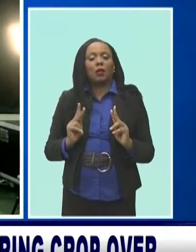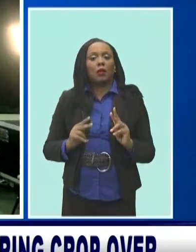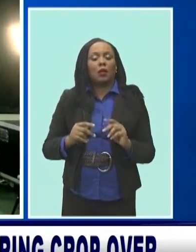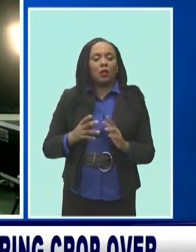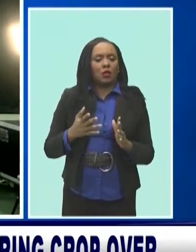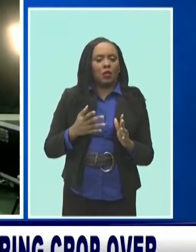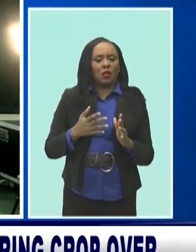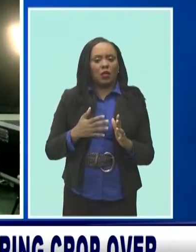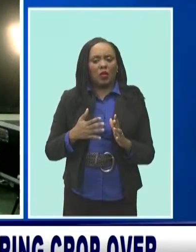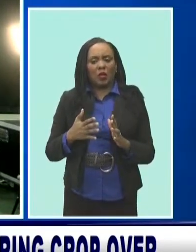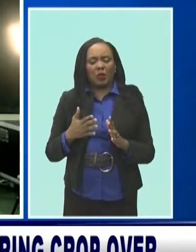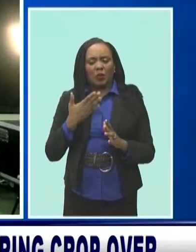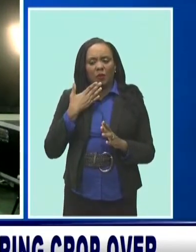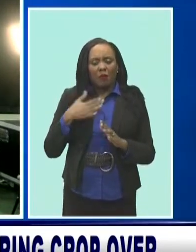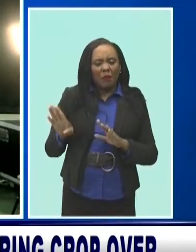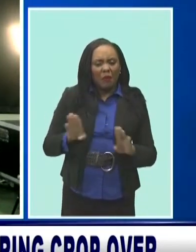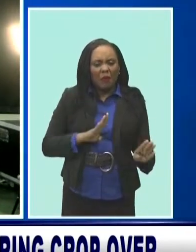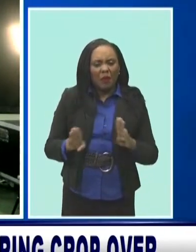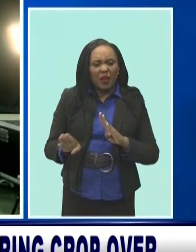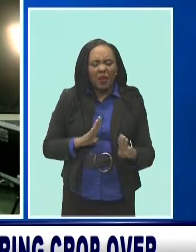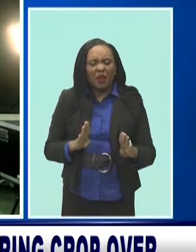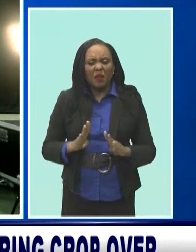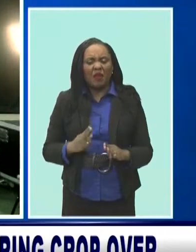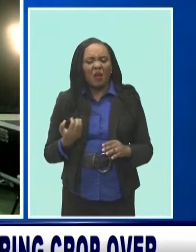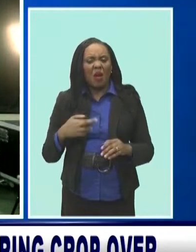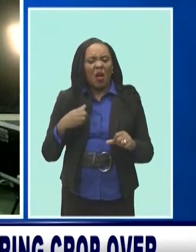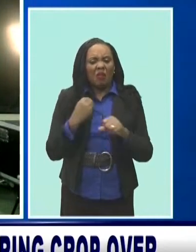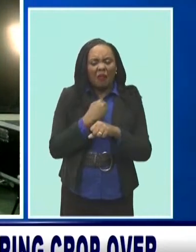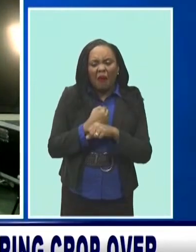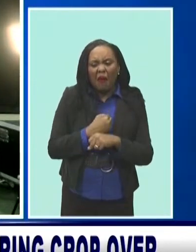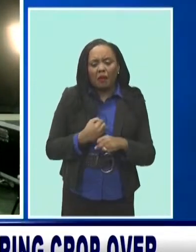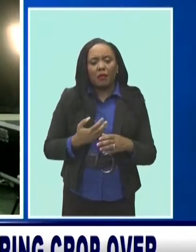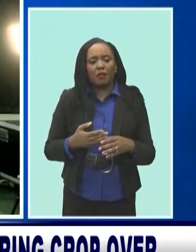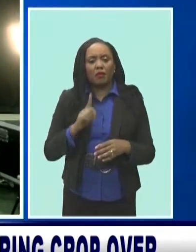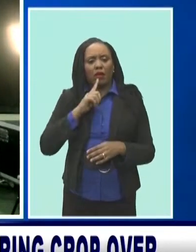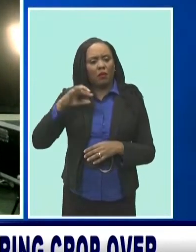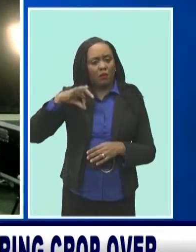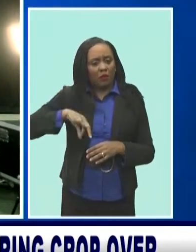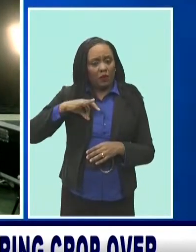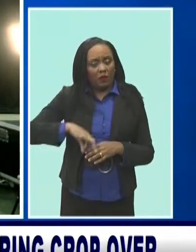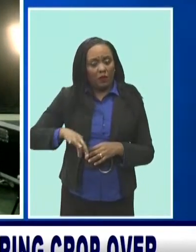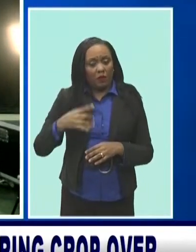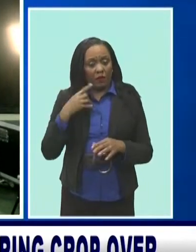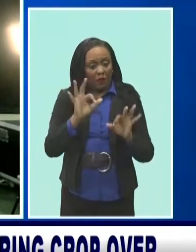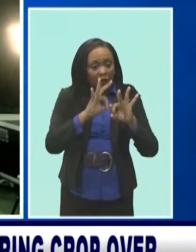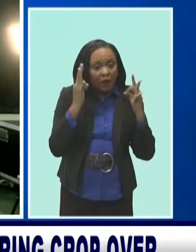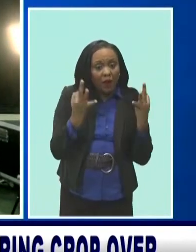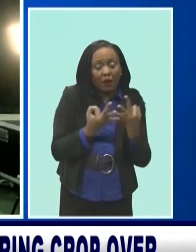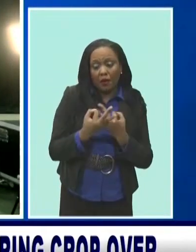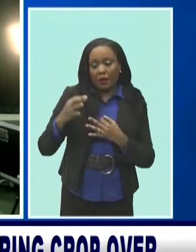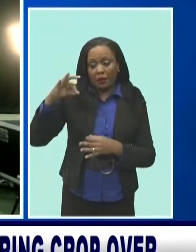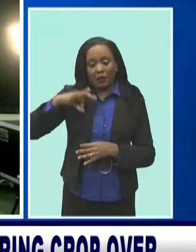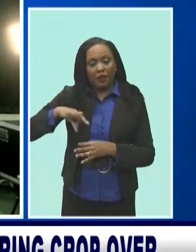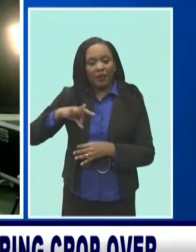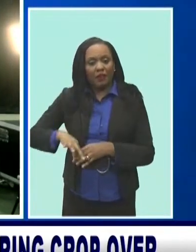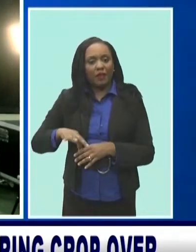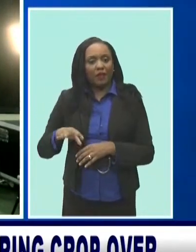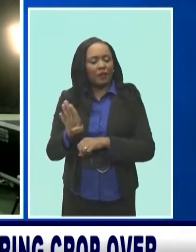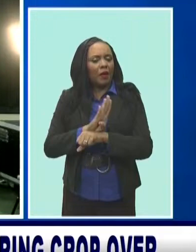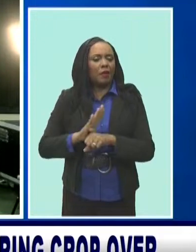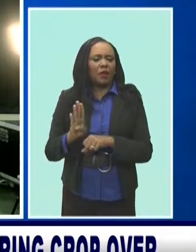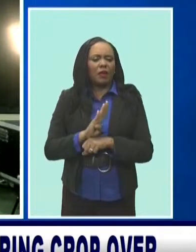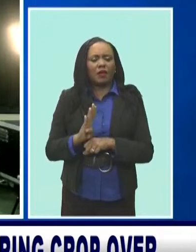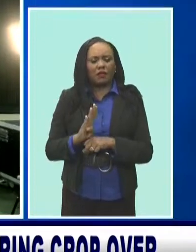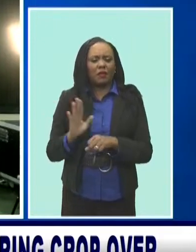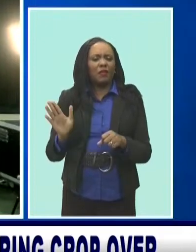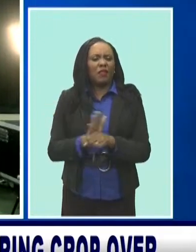slackness, or misconduct, it is beneficial for the nation and for the entire family. So it's, as I said, it's an environment for the